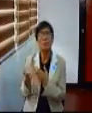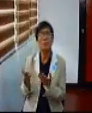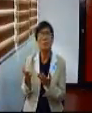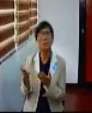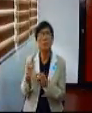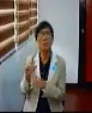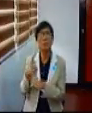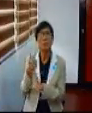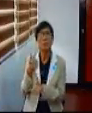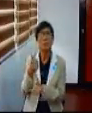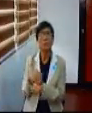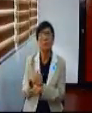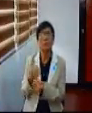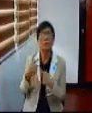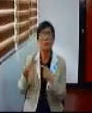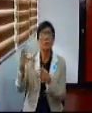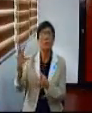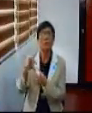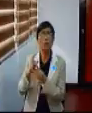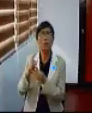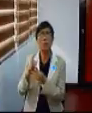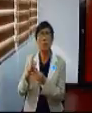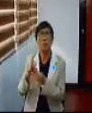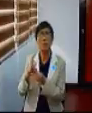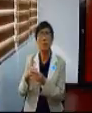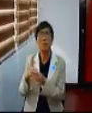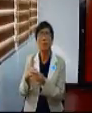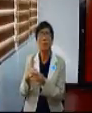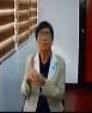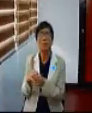established, we have a link. And if we have a link and there's a